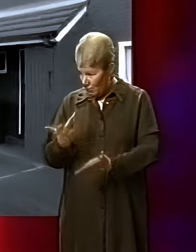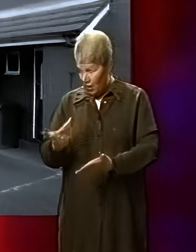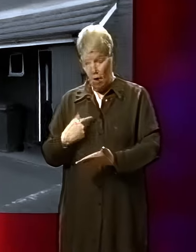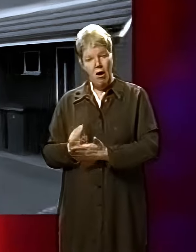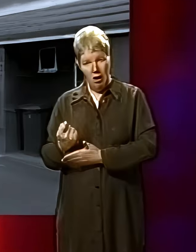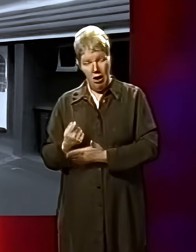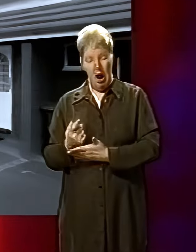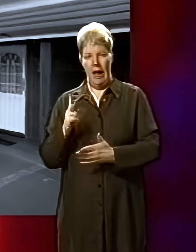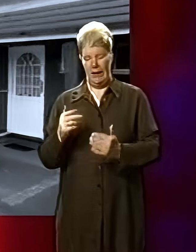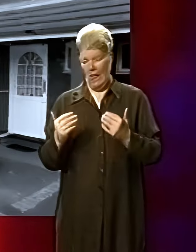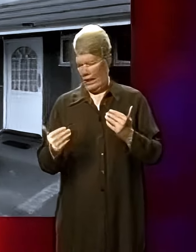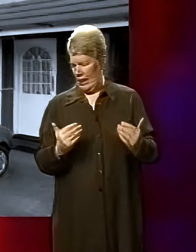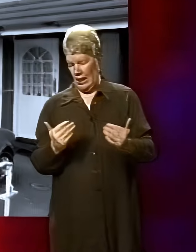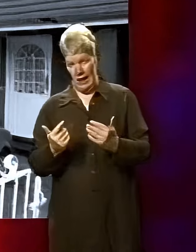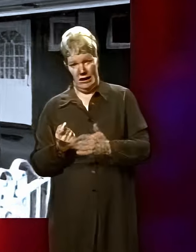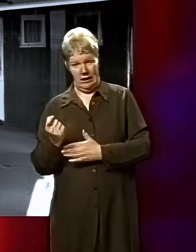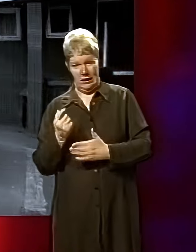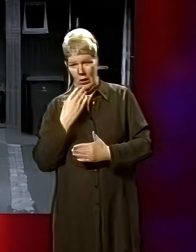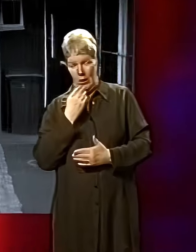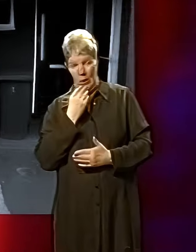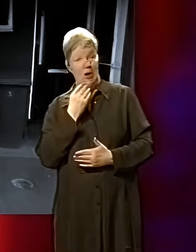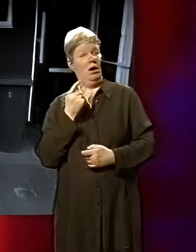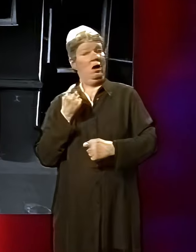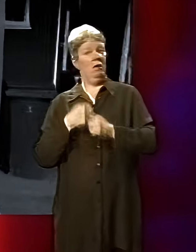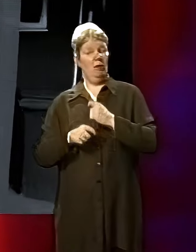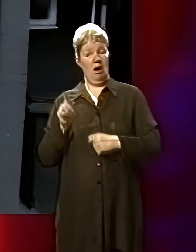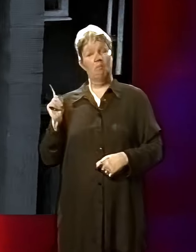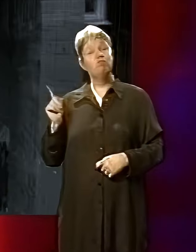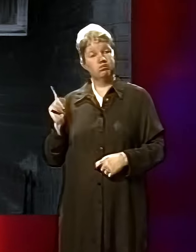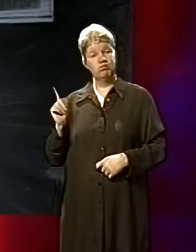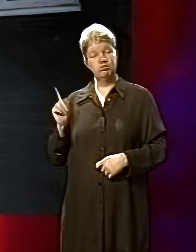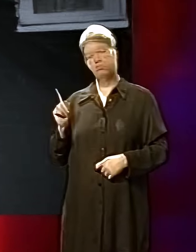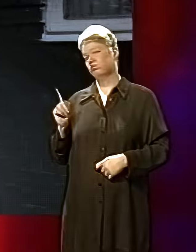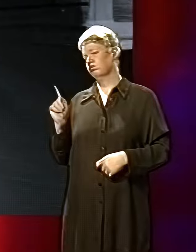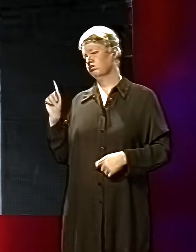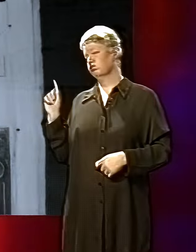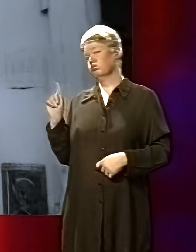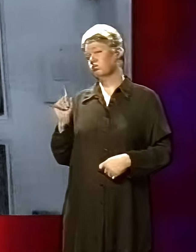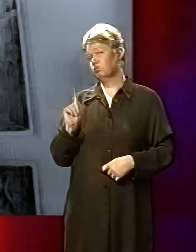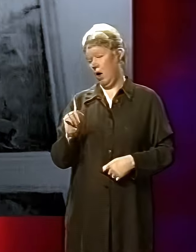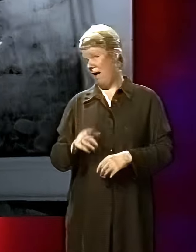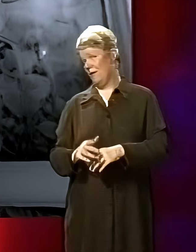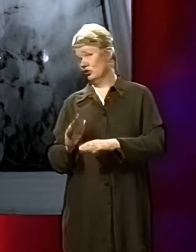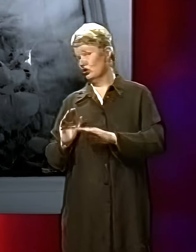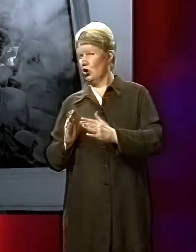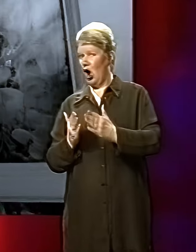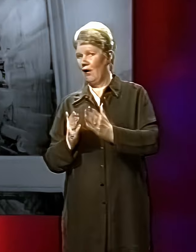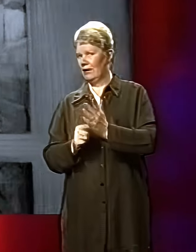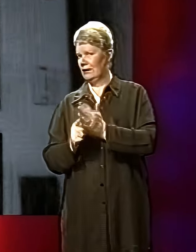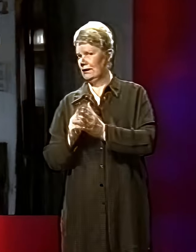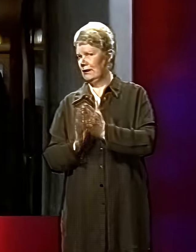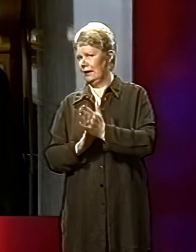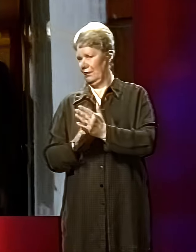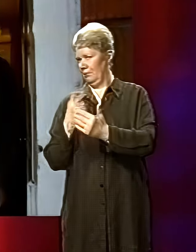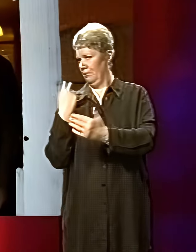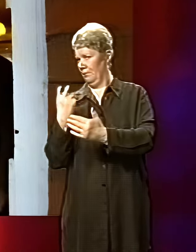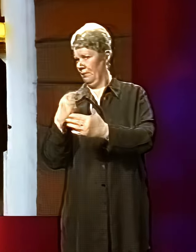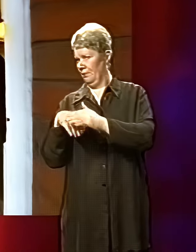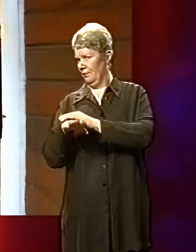Again, he got into difficulty. So now it was time for Brighthouse's friendly service team to swing into action.